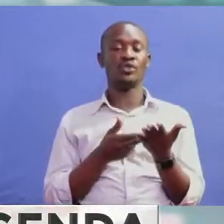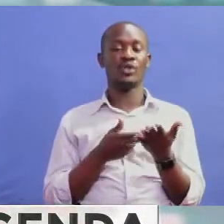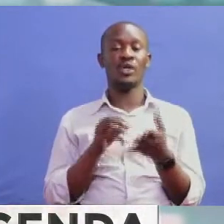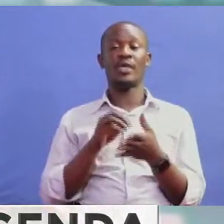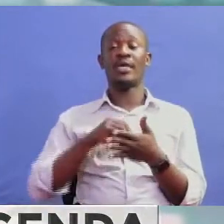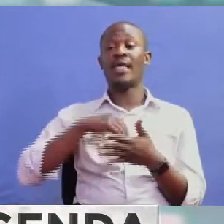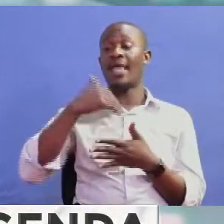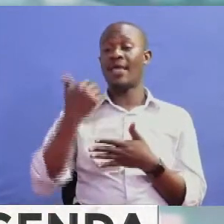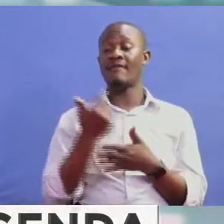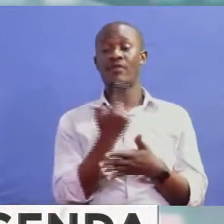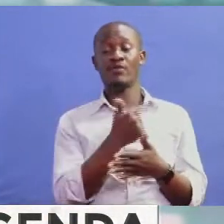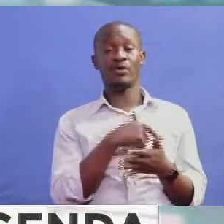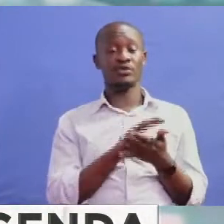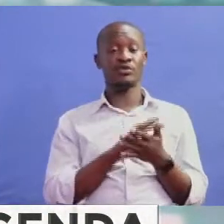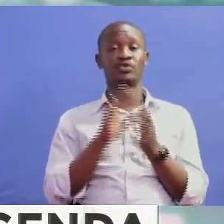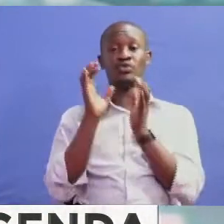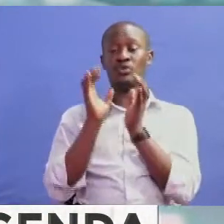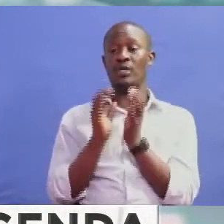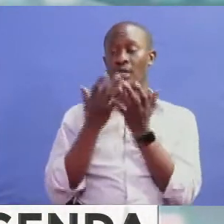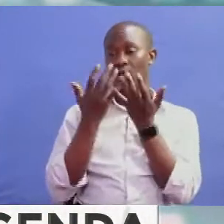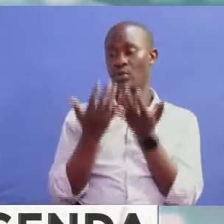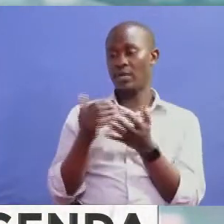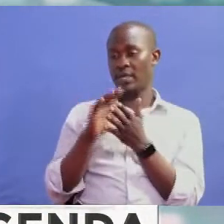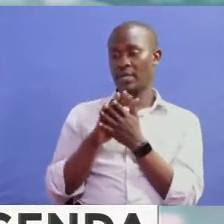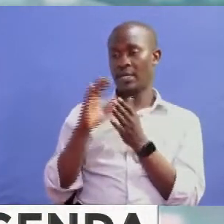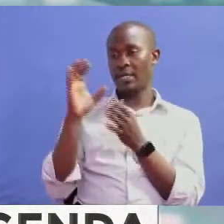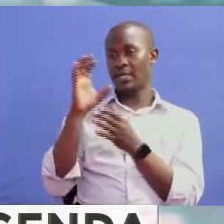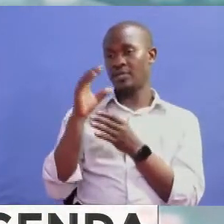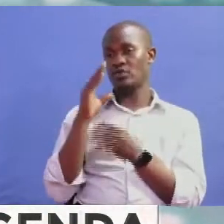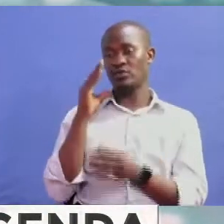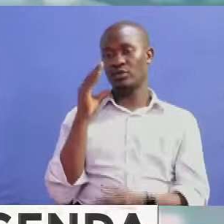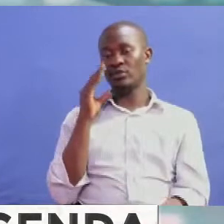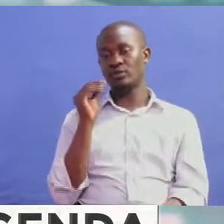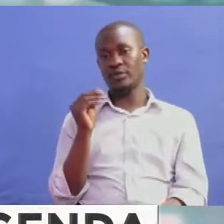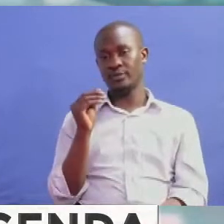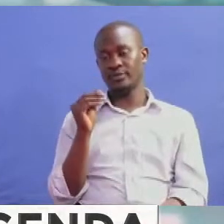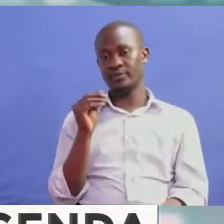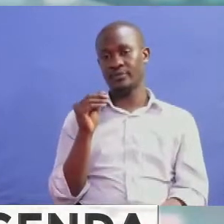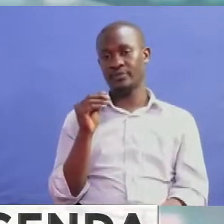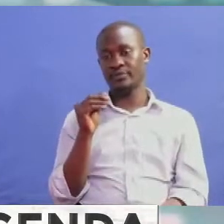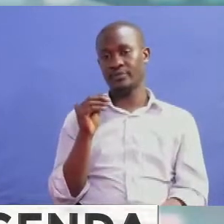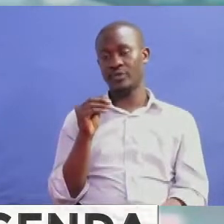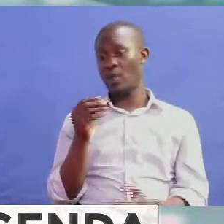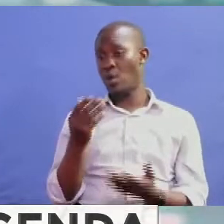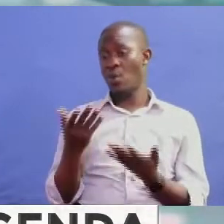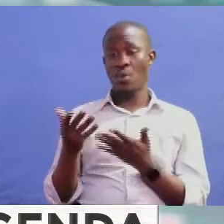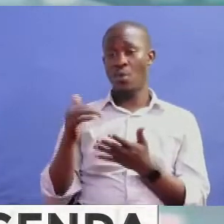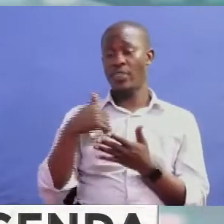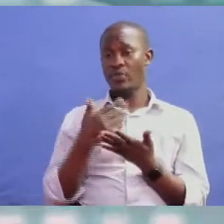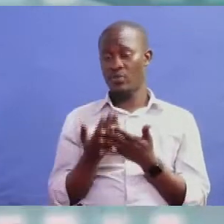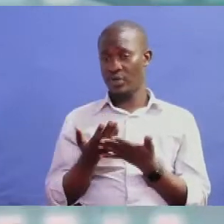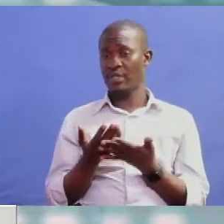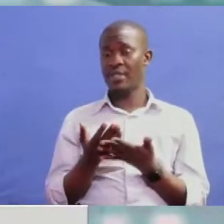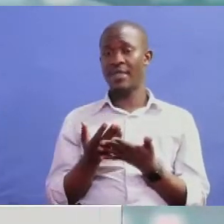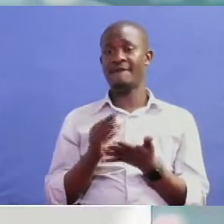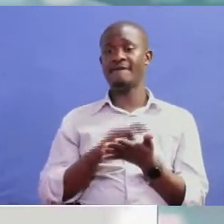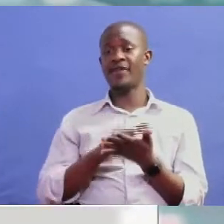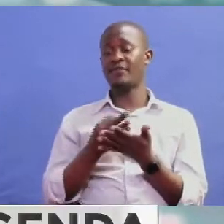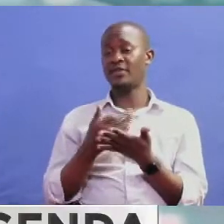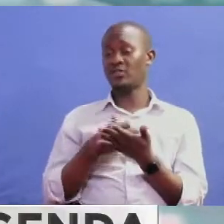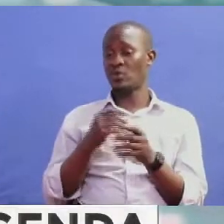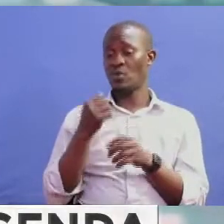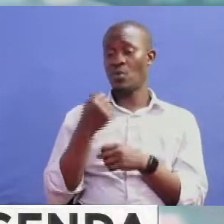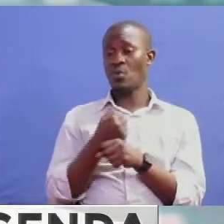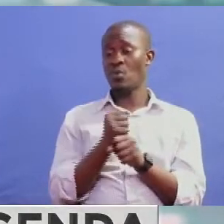to carry a weight in customer experience, where whether you're in marketing, whether you're in finance, in operations, you